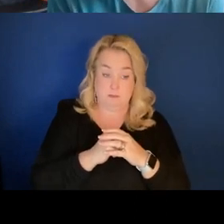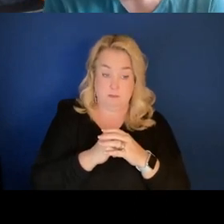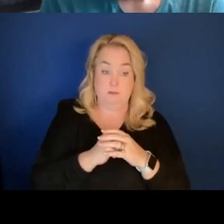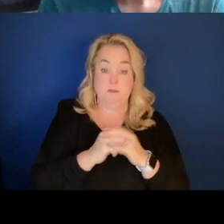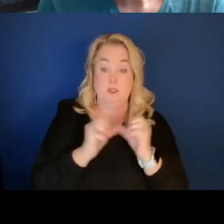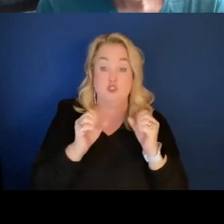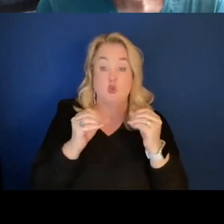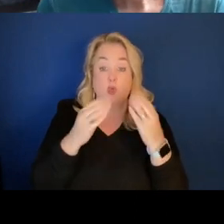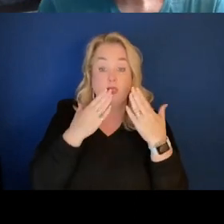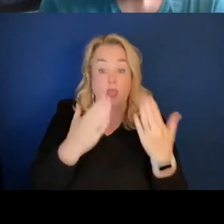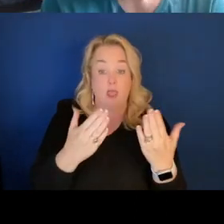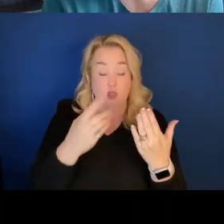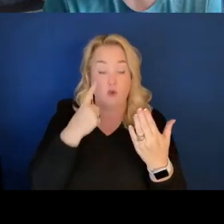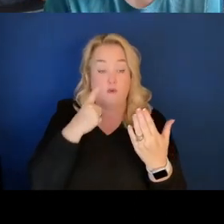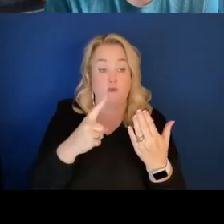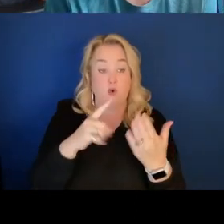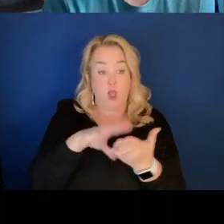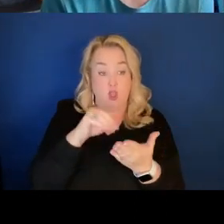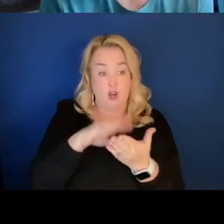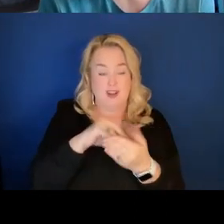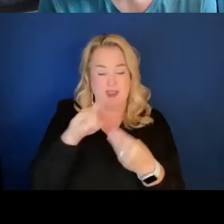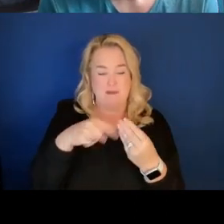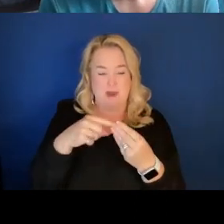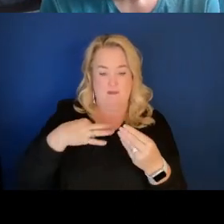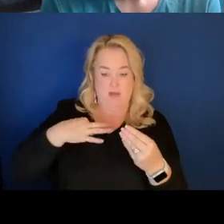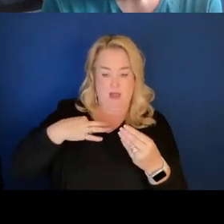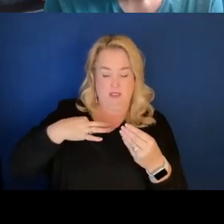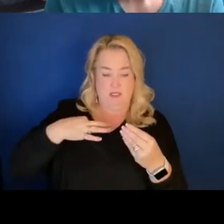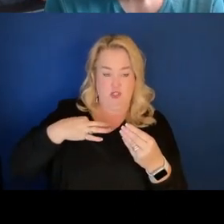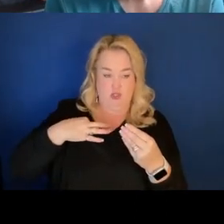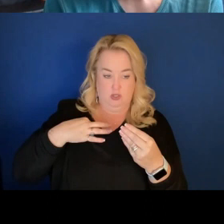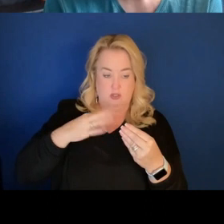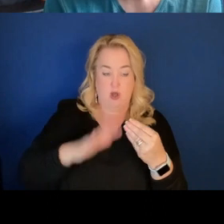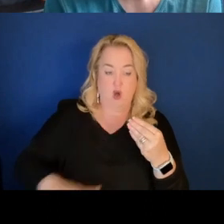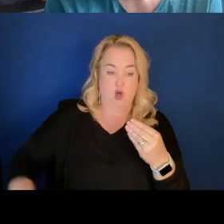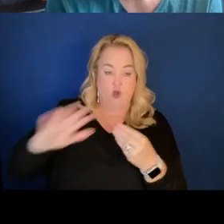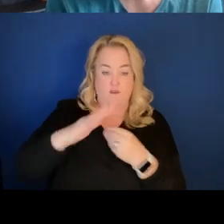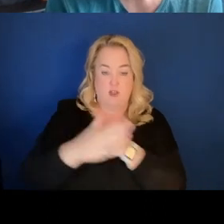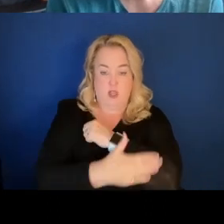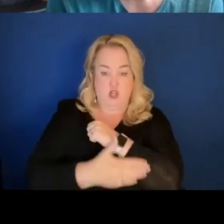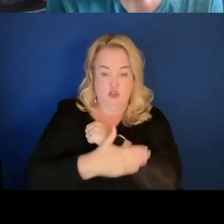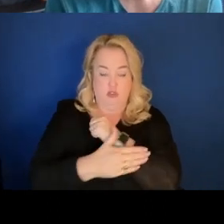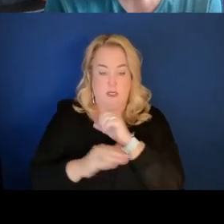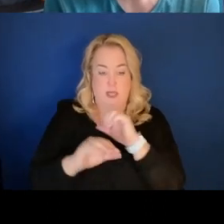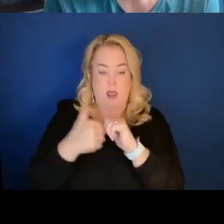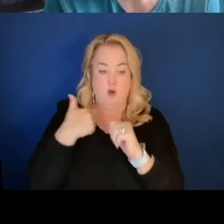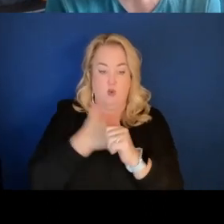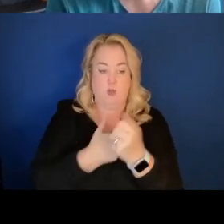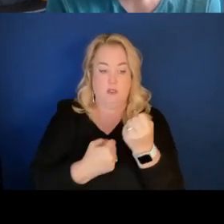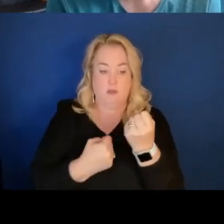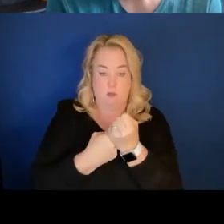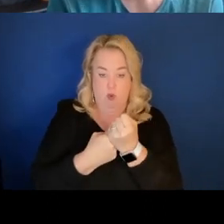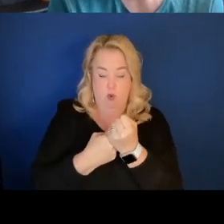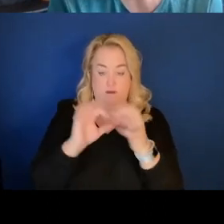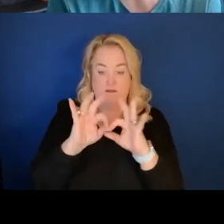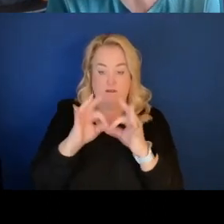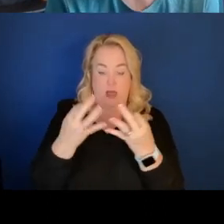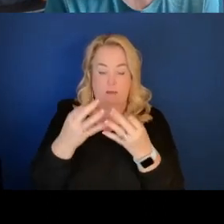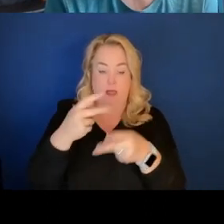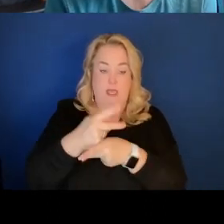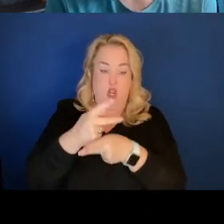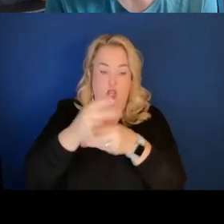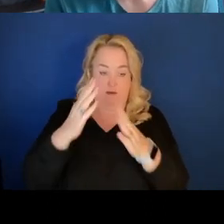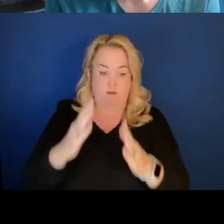So thank you for coming today to learn about volunteers across the country are supporting family caregivers and their care